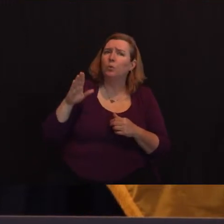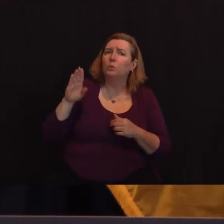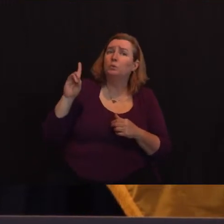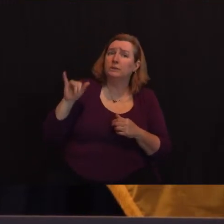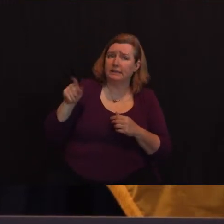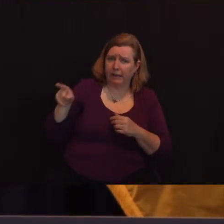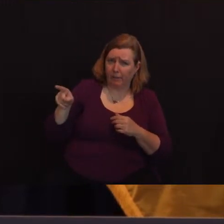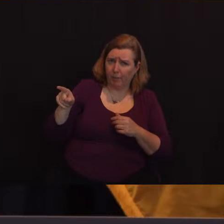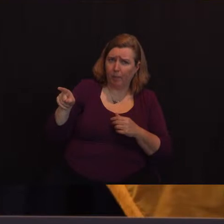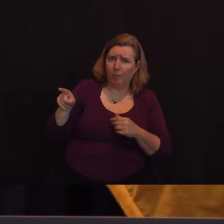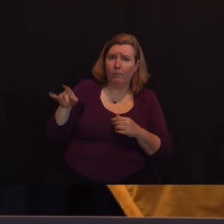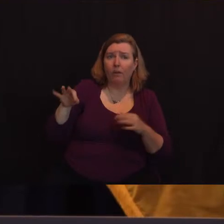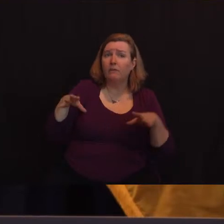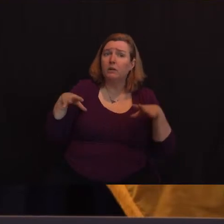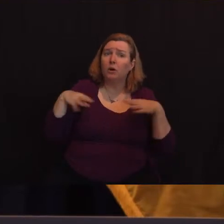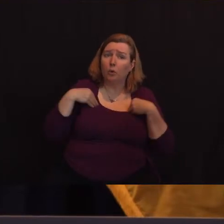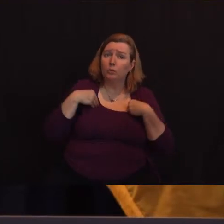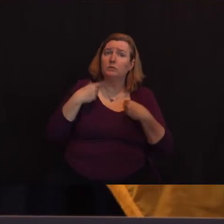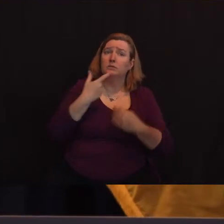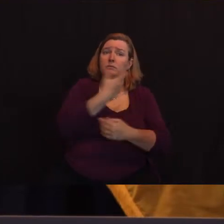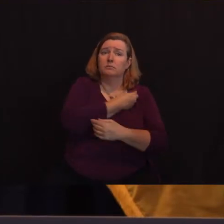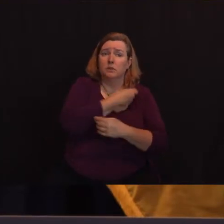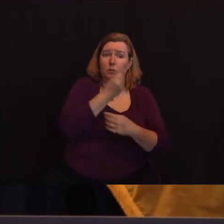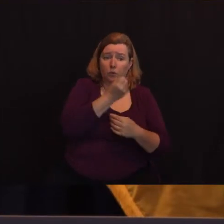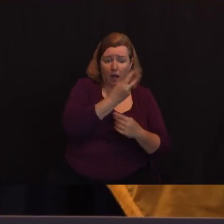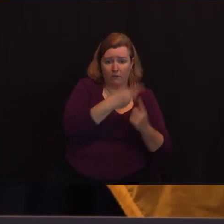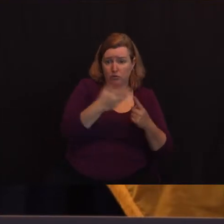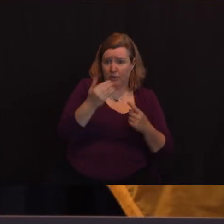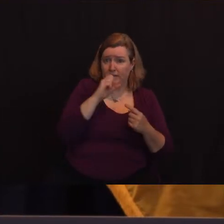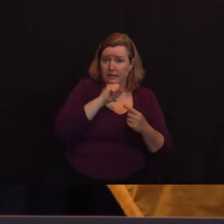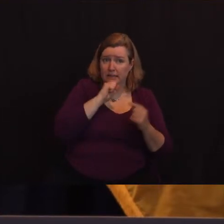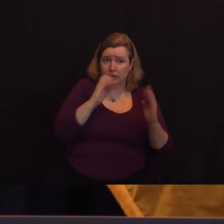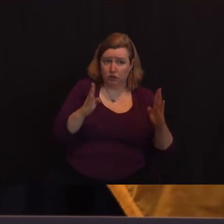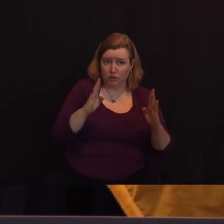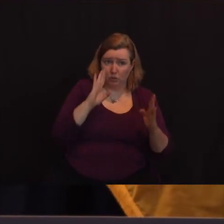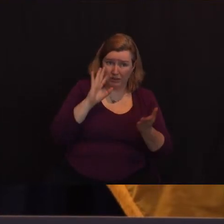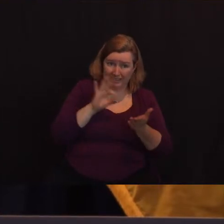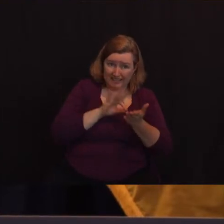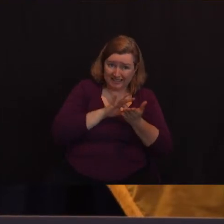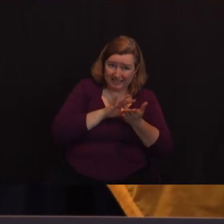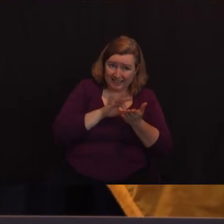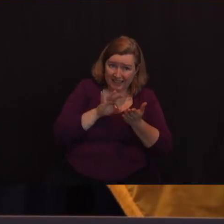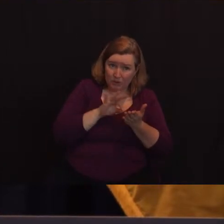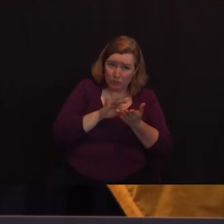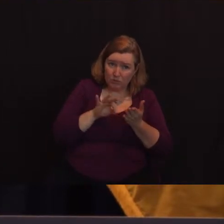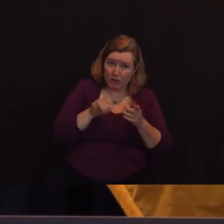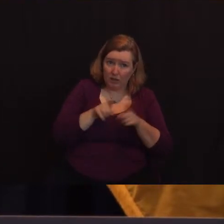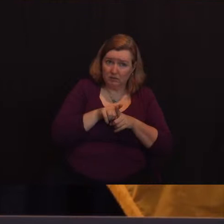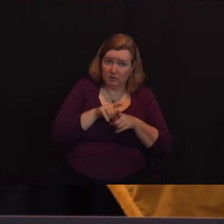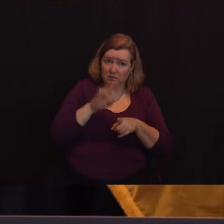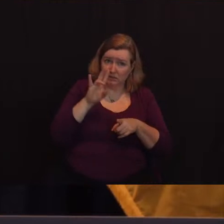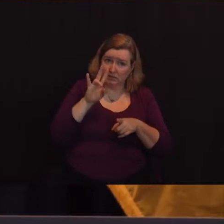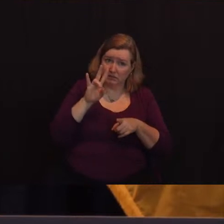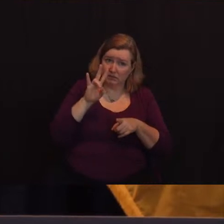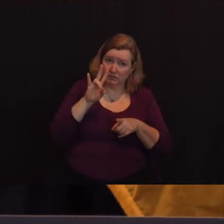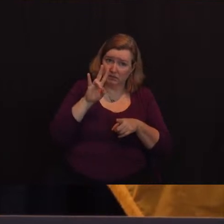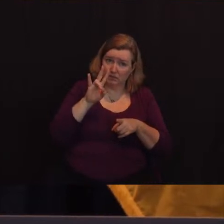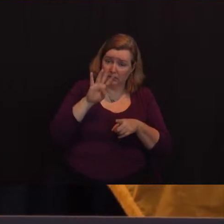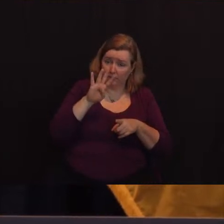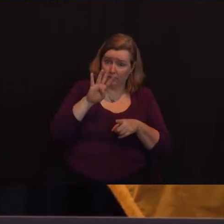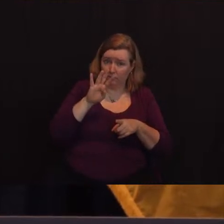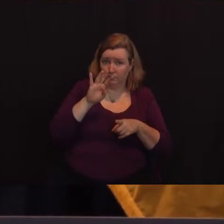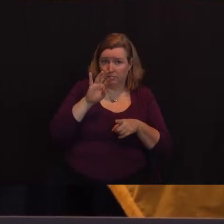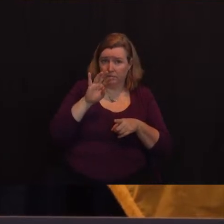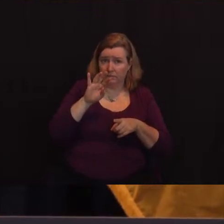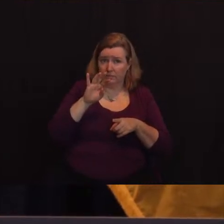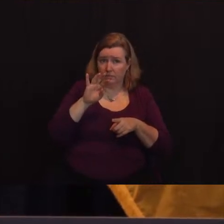12 to 15-year-olds, will those who are vaccinated be counted as part of the 70% goal that the state is working towards, or